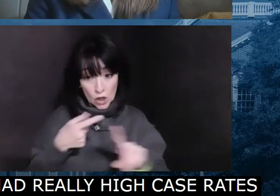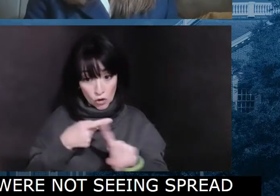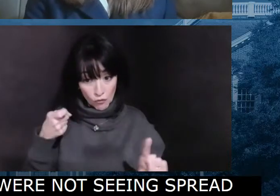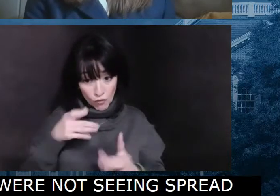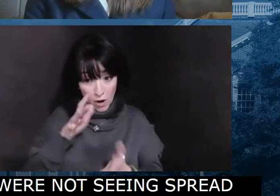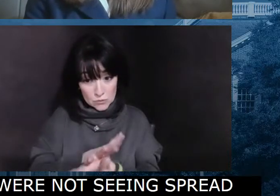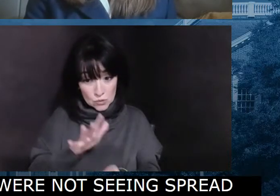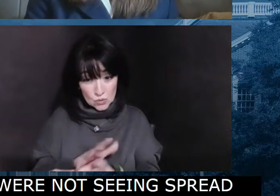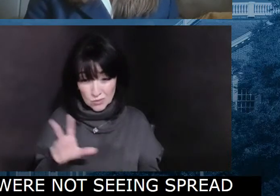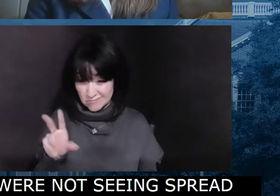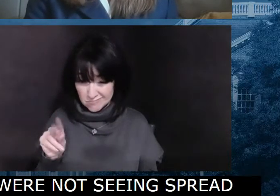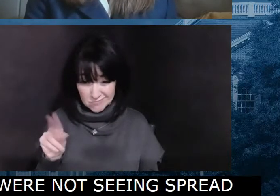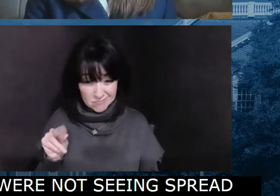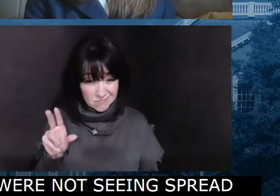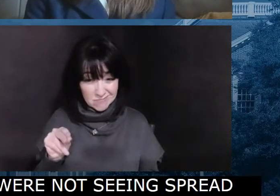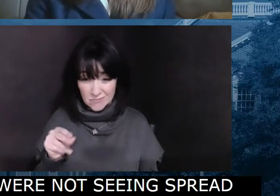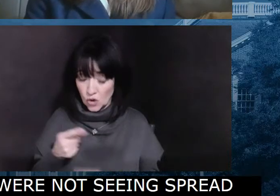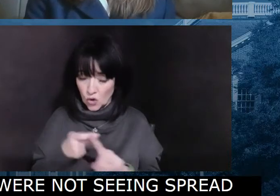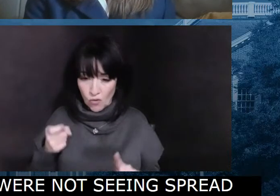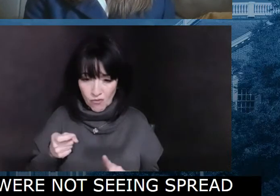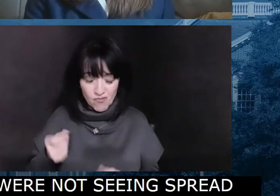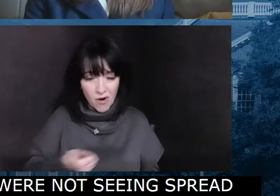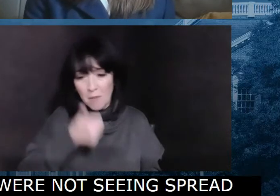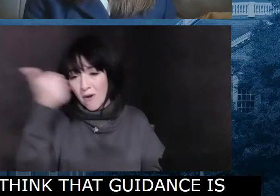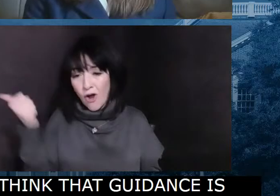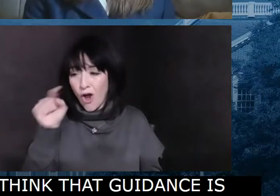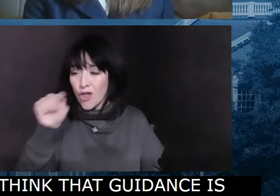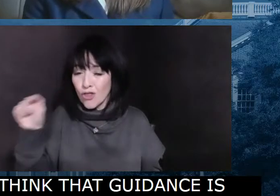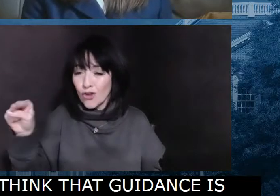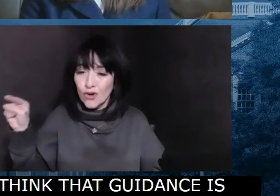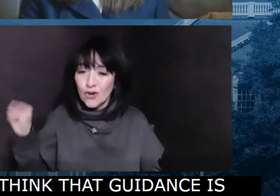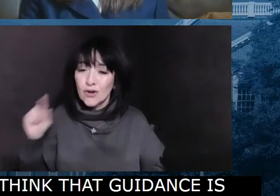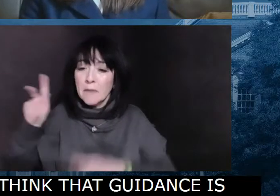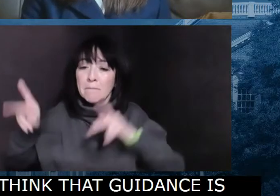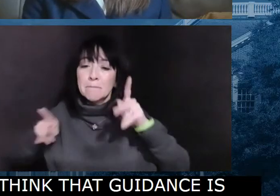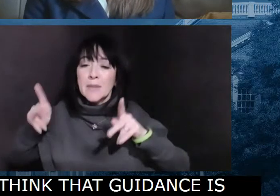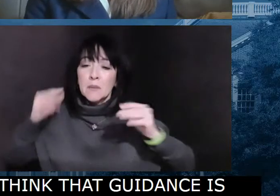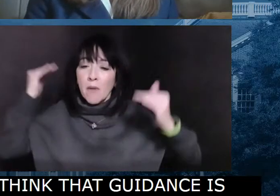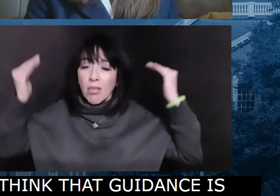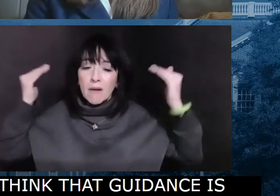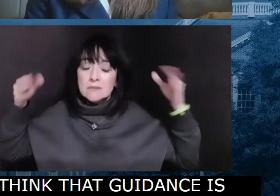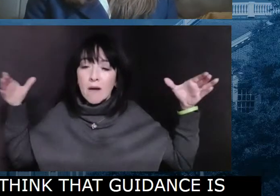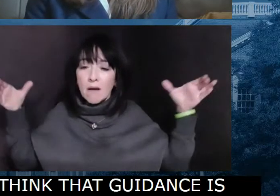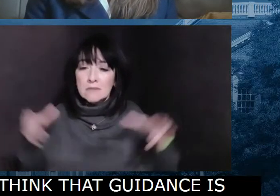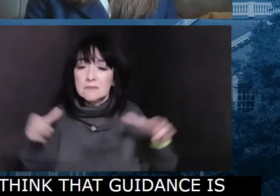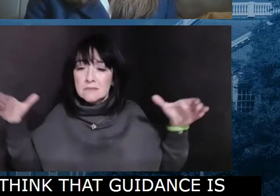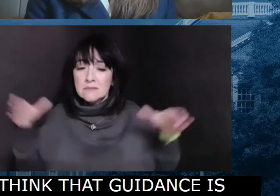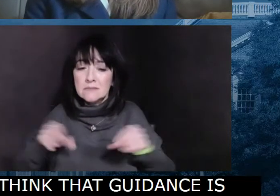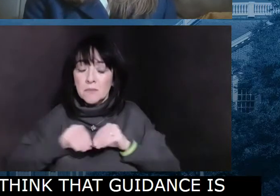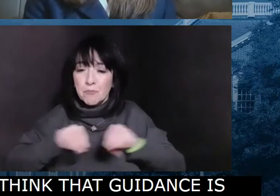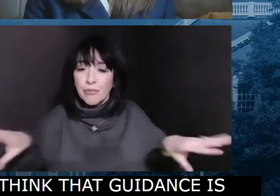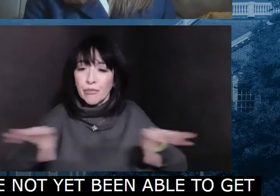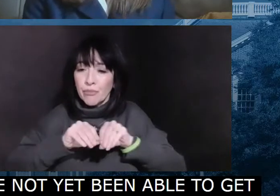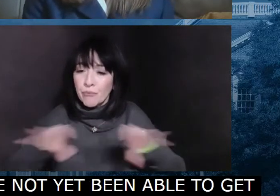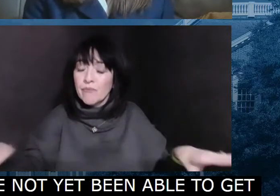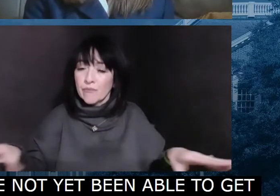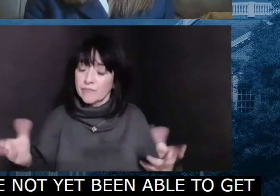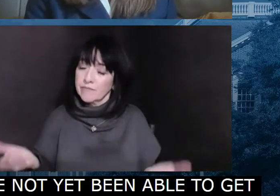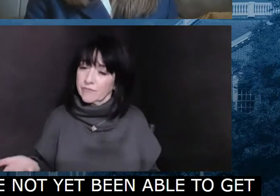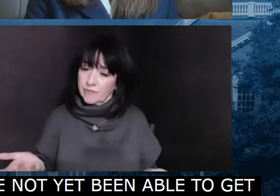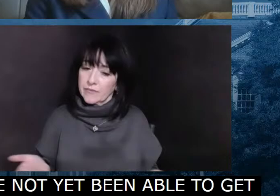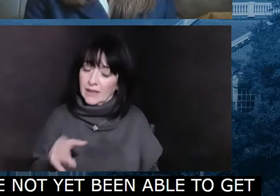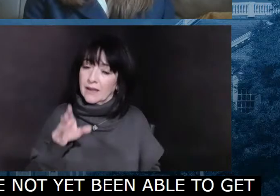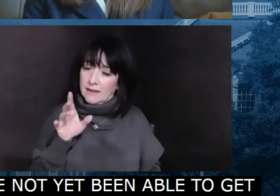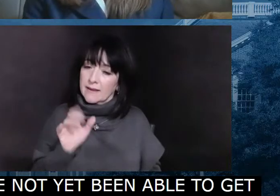is really helpful for states that have not yet been able to get many of their schools open. But I think that Delawareans should